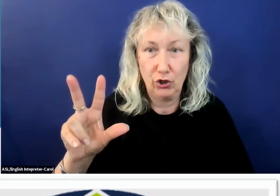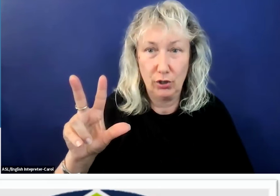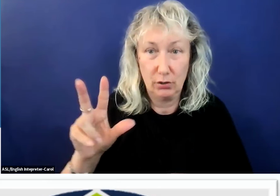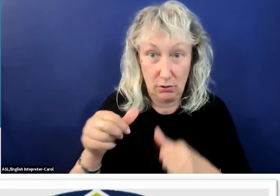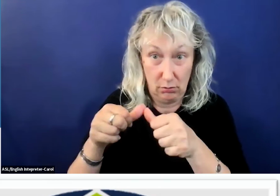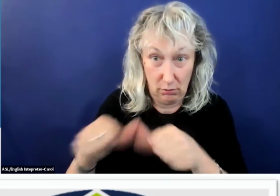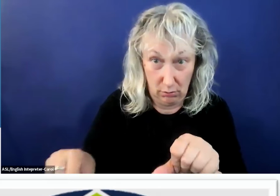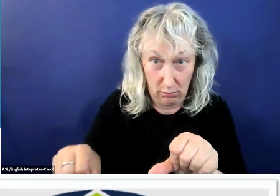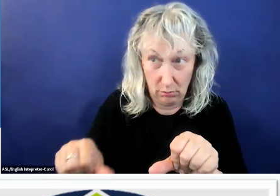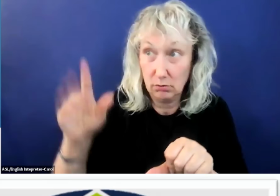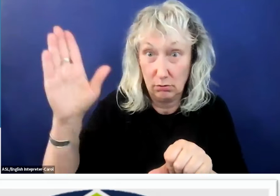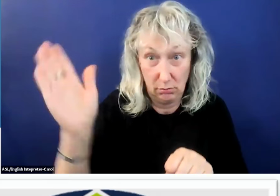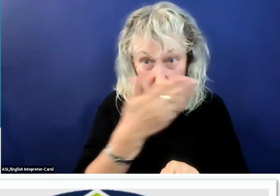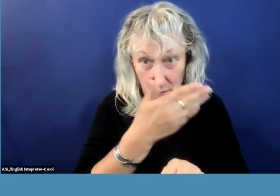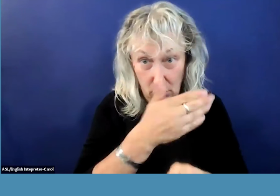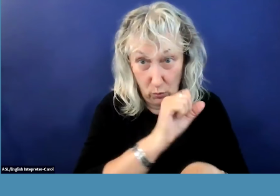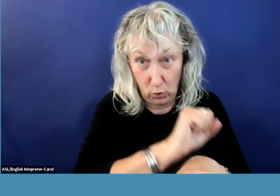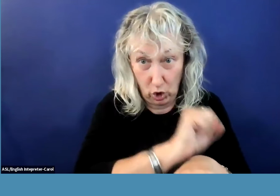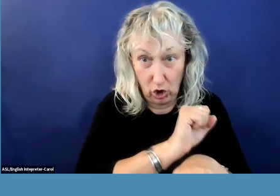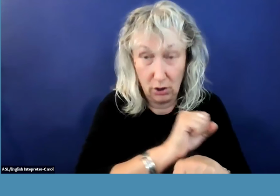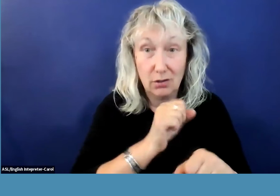work. Next slide, please.